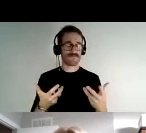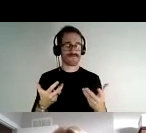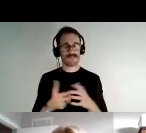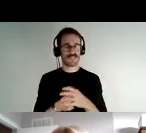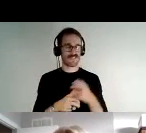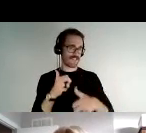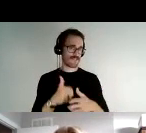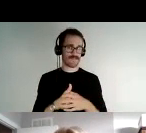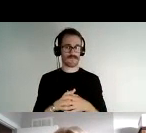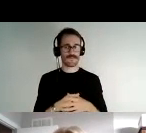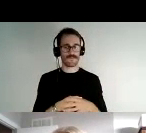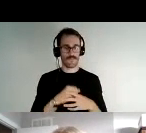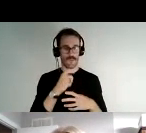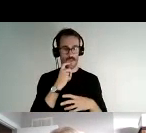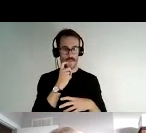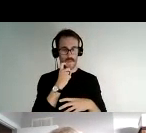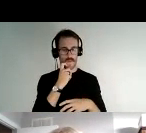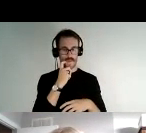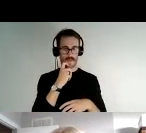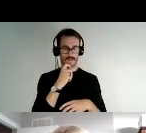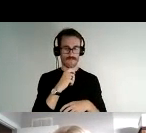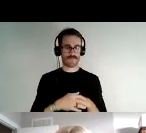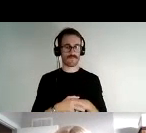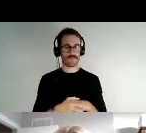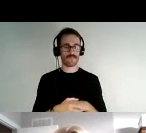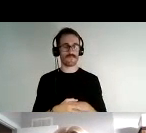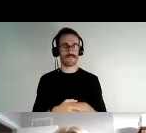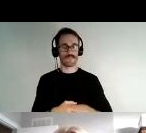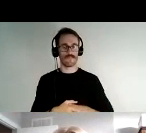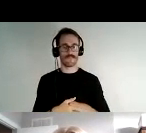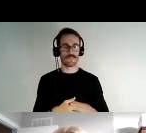just wrote in the chat, excellent explanation. Thank you, Anthony.